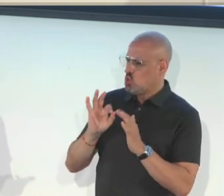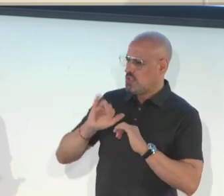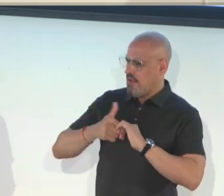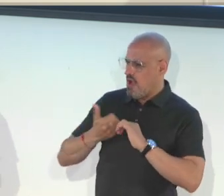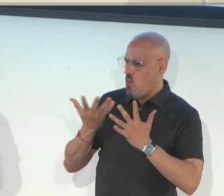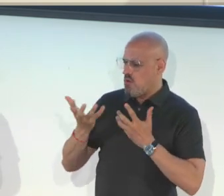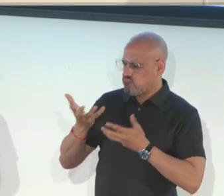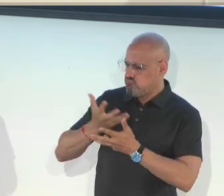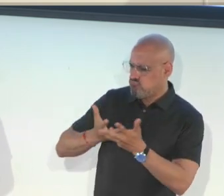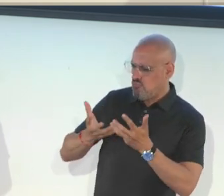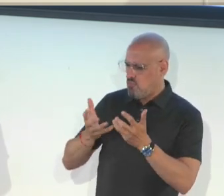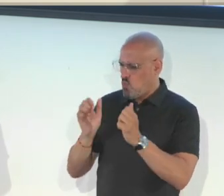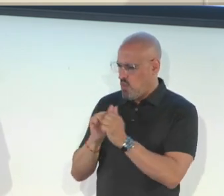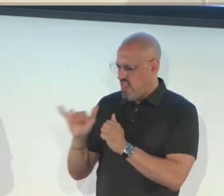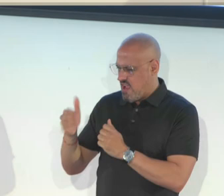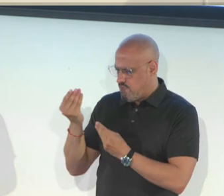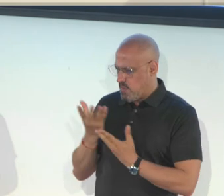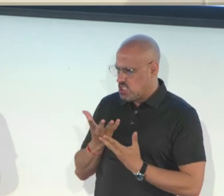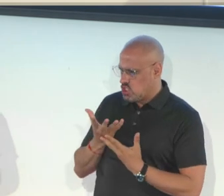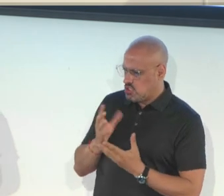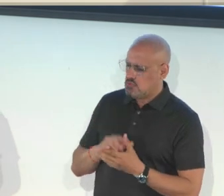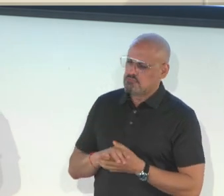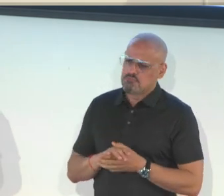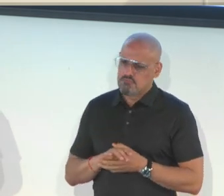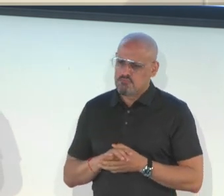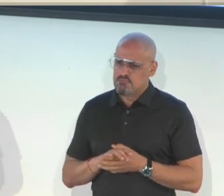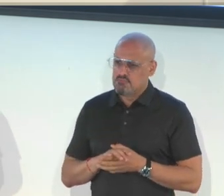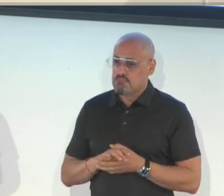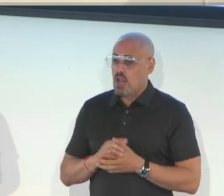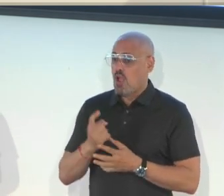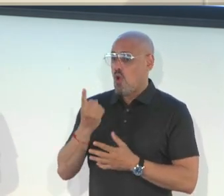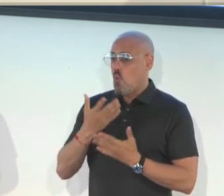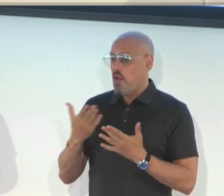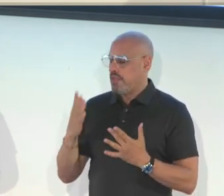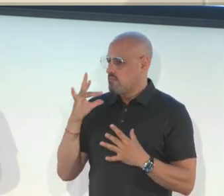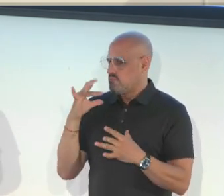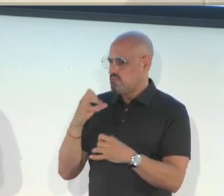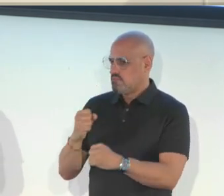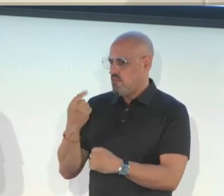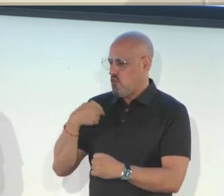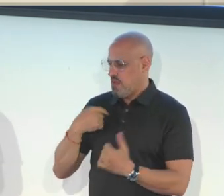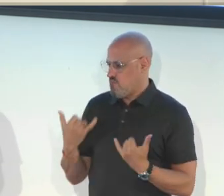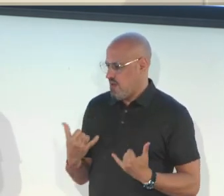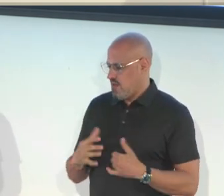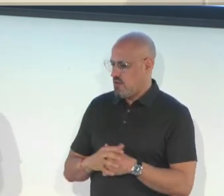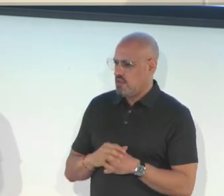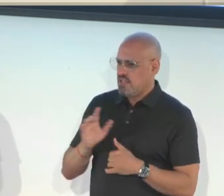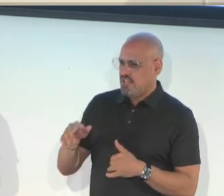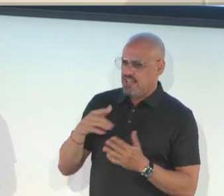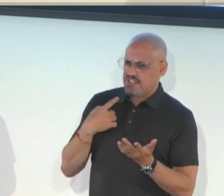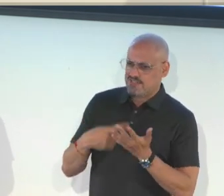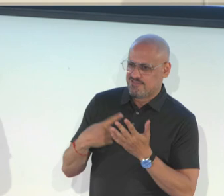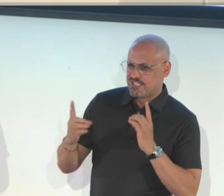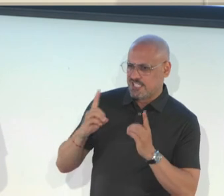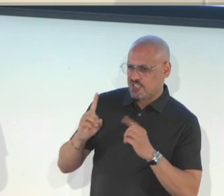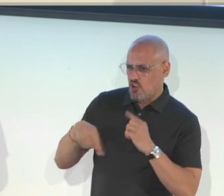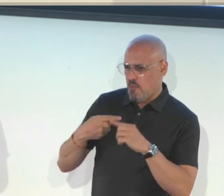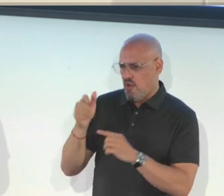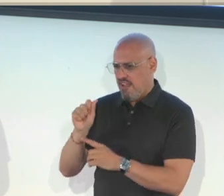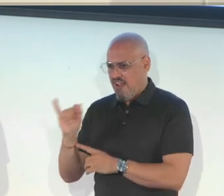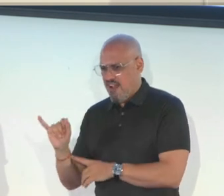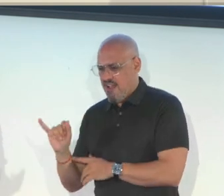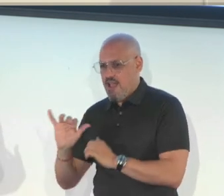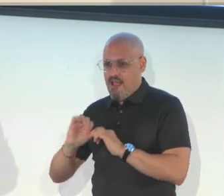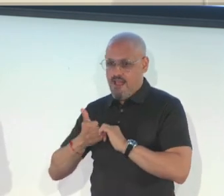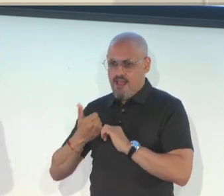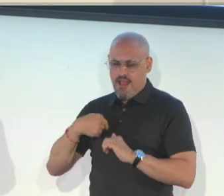to engage or interact with that. One of the things that's really fascinating to me right now in the discourse around artificial intelligence is